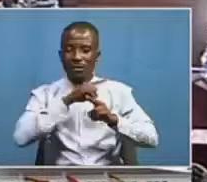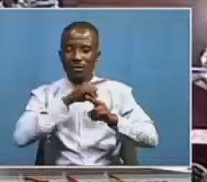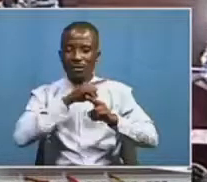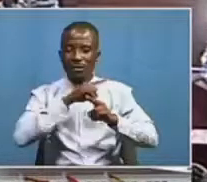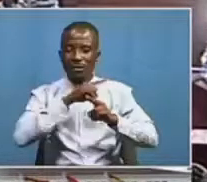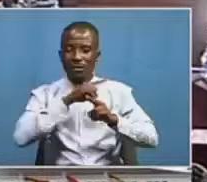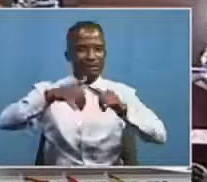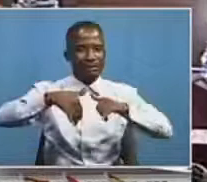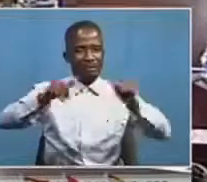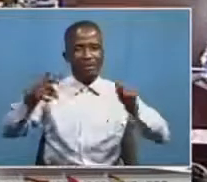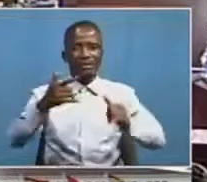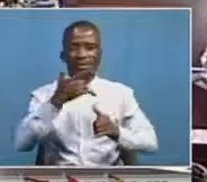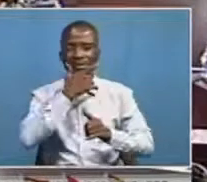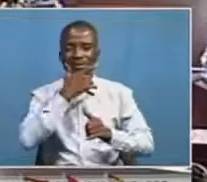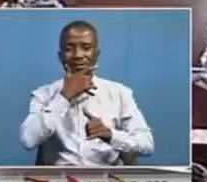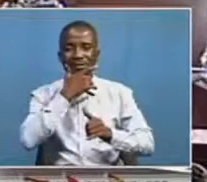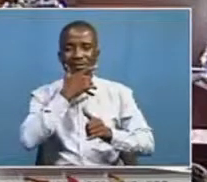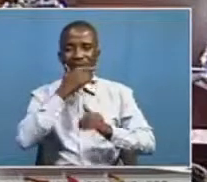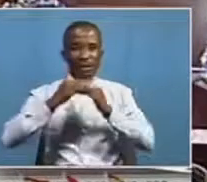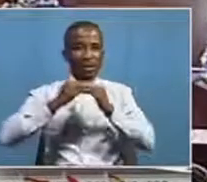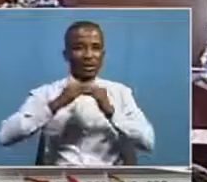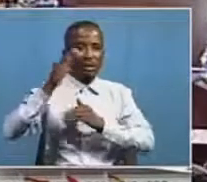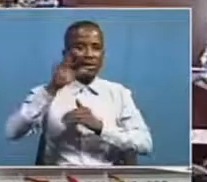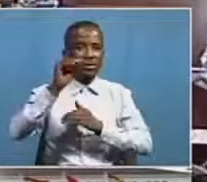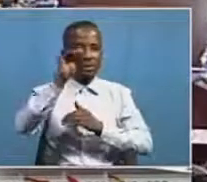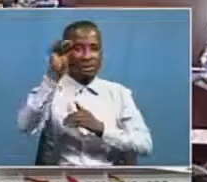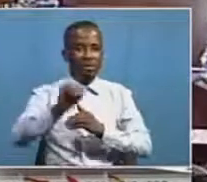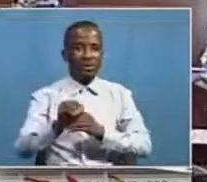still crosses the 50% plus threshold.